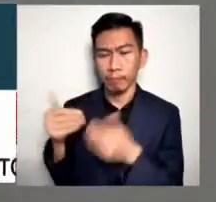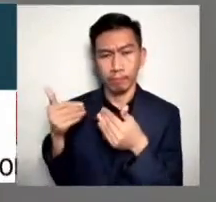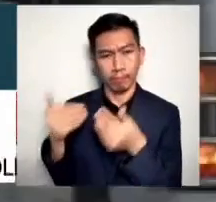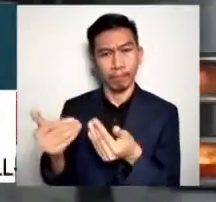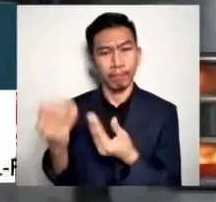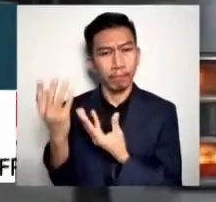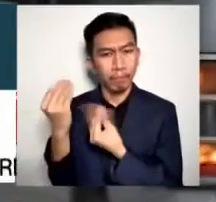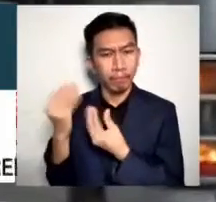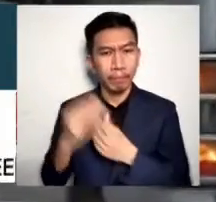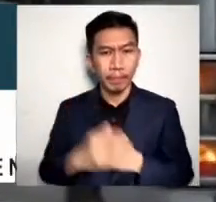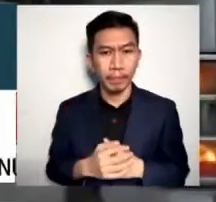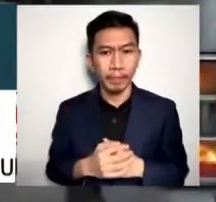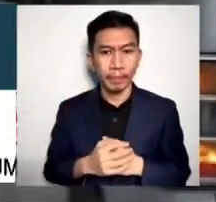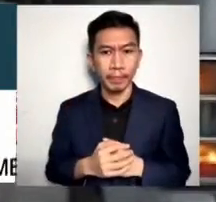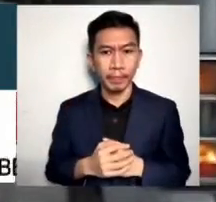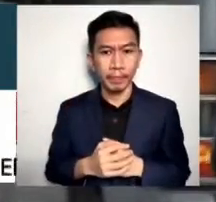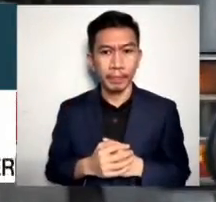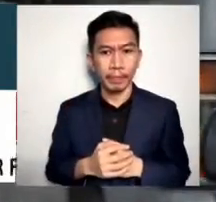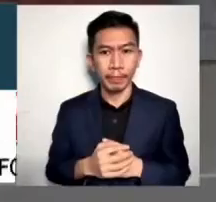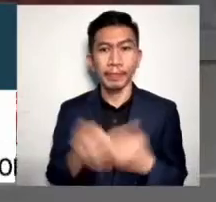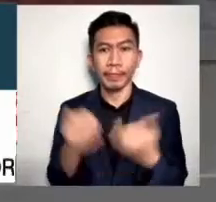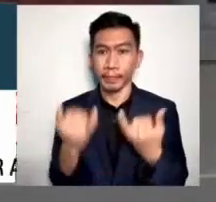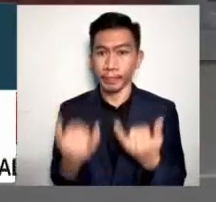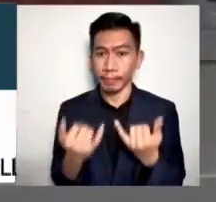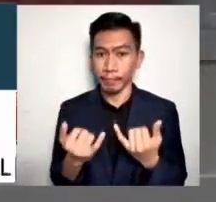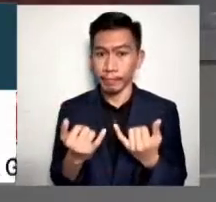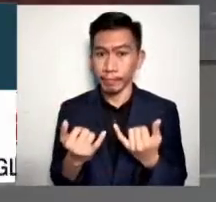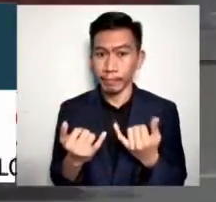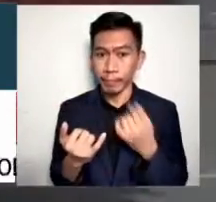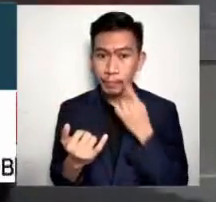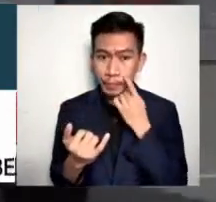Yes, Carmina, as of today,